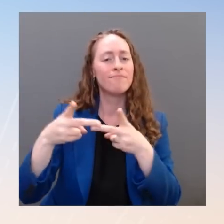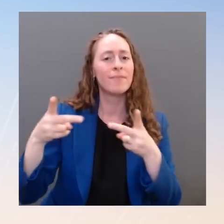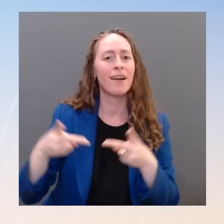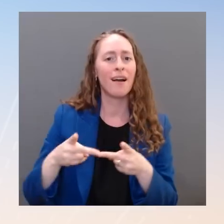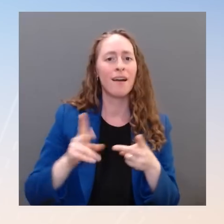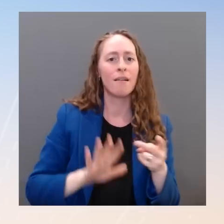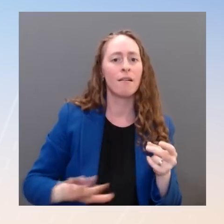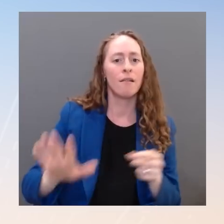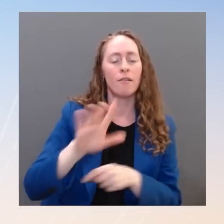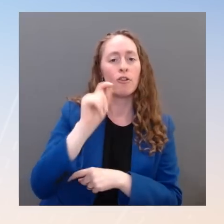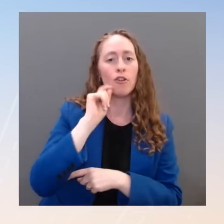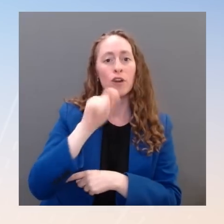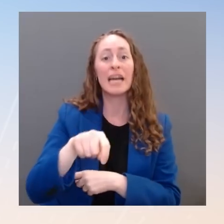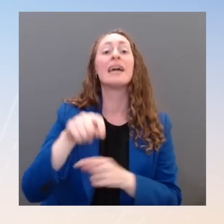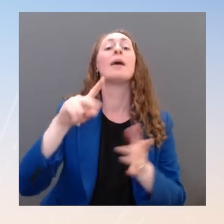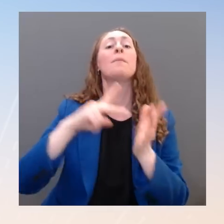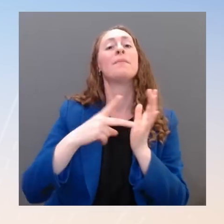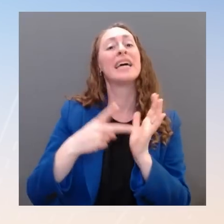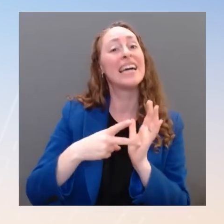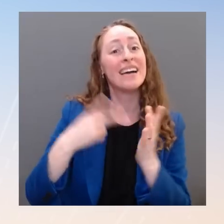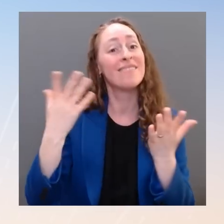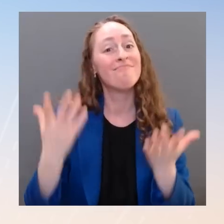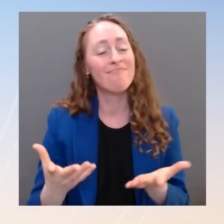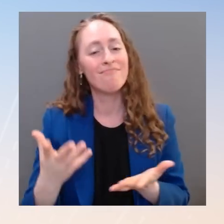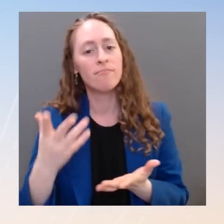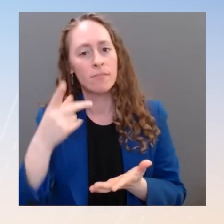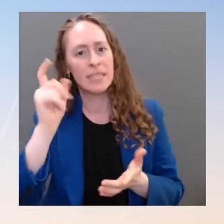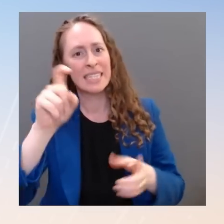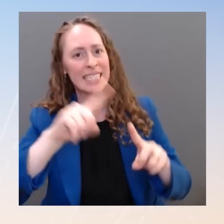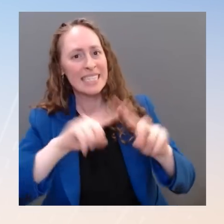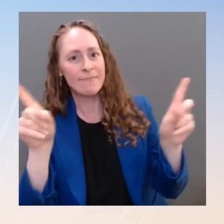week, but certainly there is an urgency to getting this funding done.